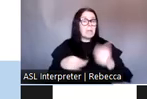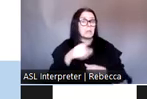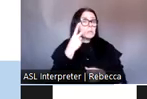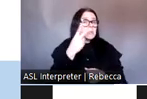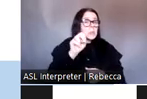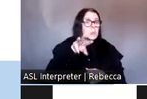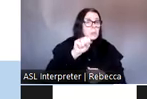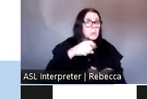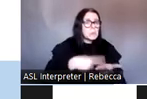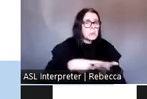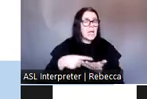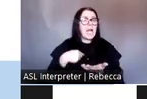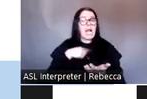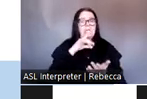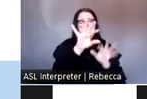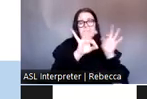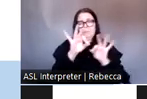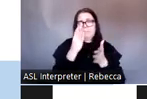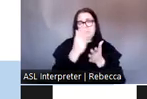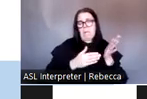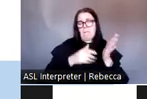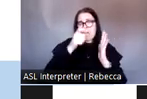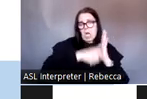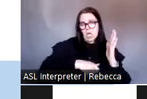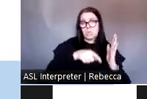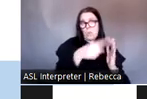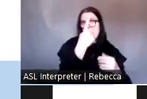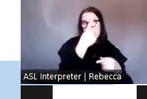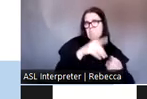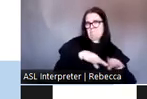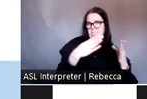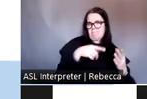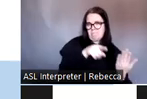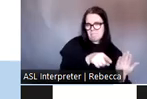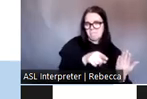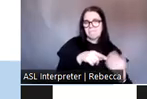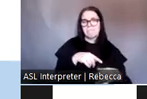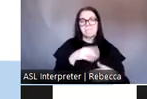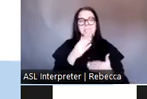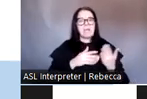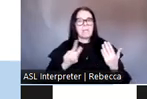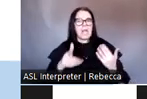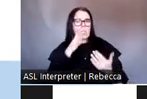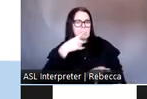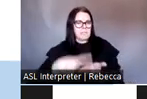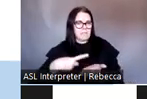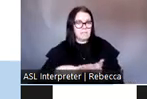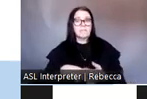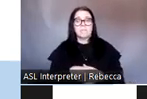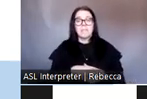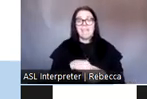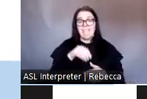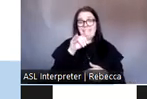going to reference a couple of them at the beginning and one a little bit later on, and they are quite recent. This one